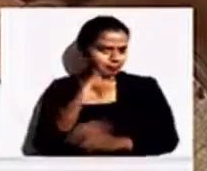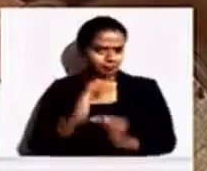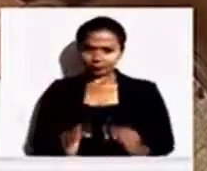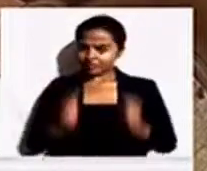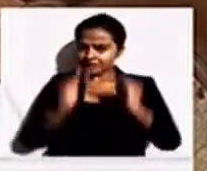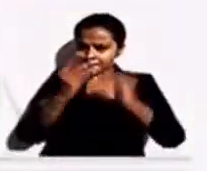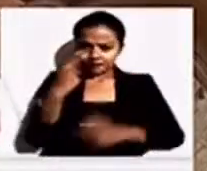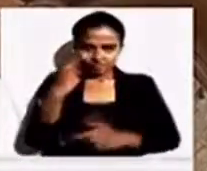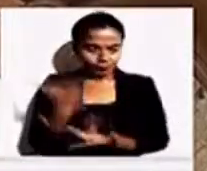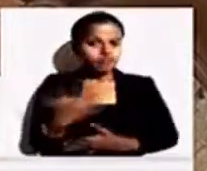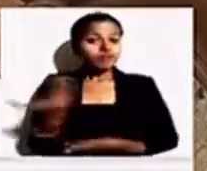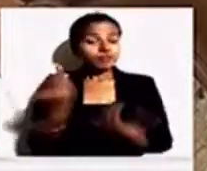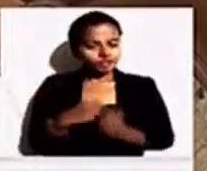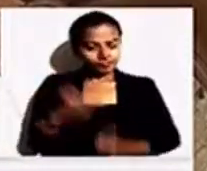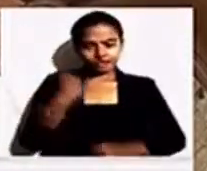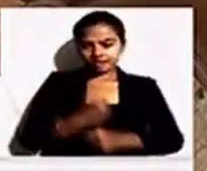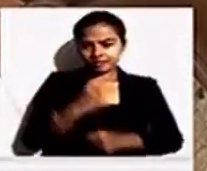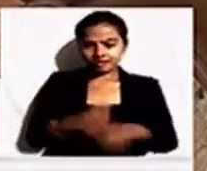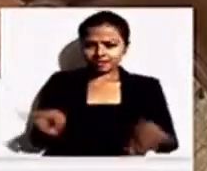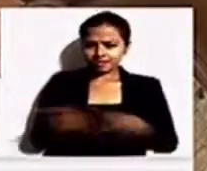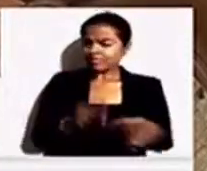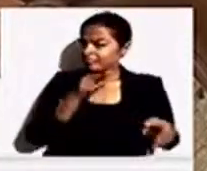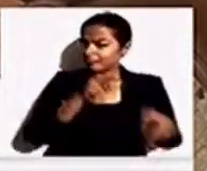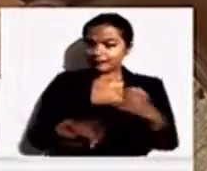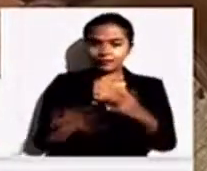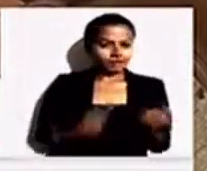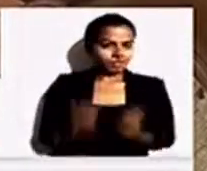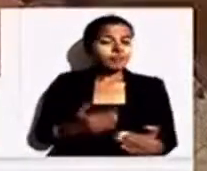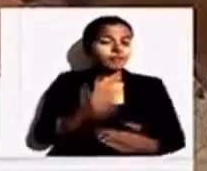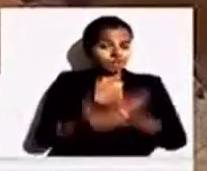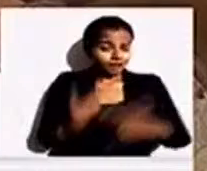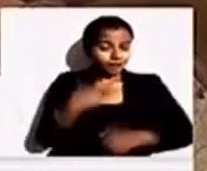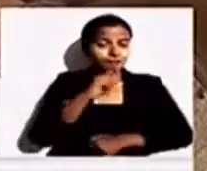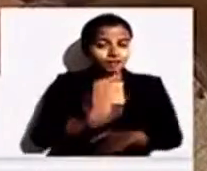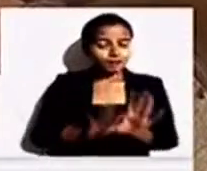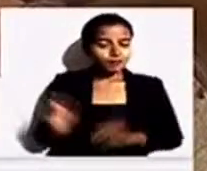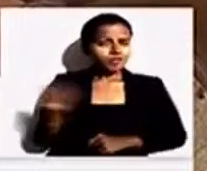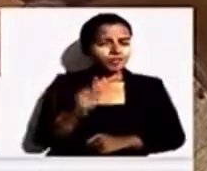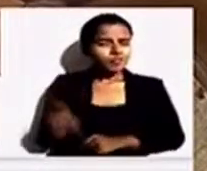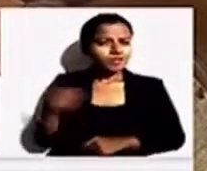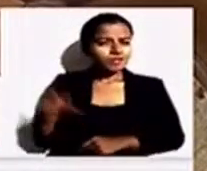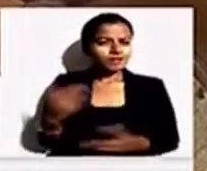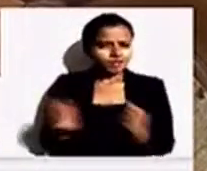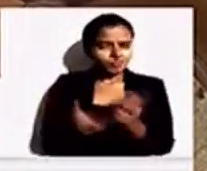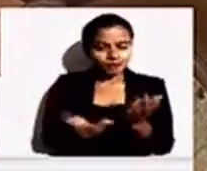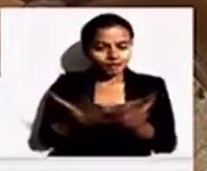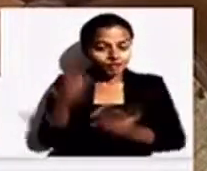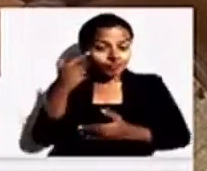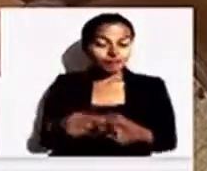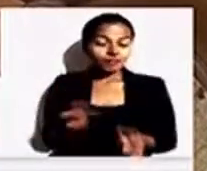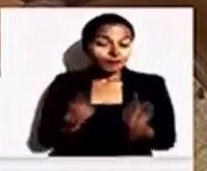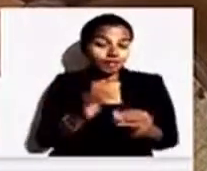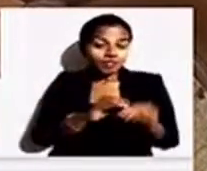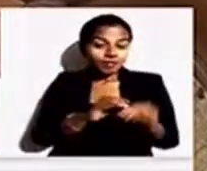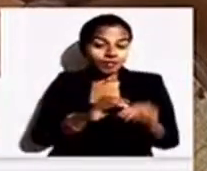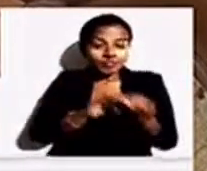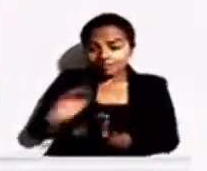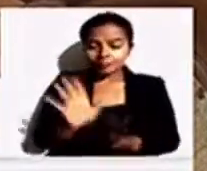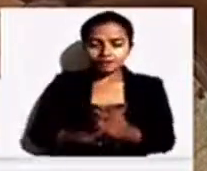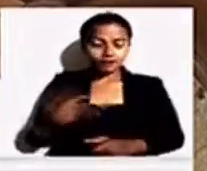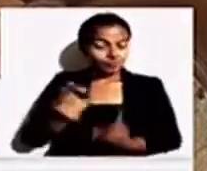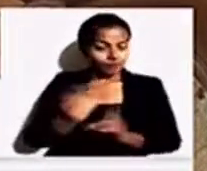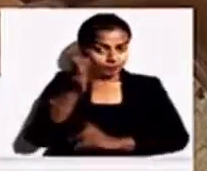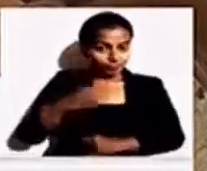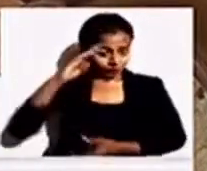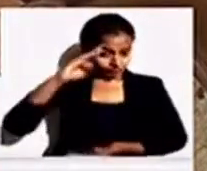not to neglect the investigations due to the daily challenges it faces. The government and the president made a promise that the investigations will be carried out